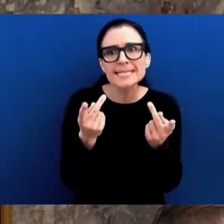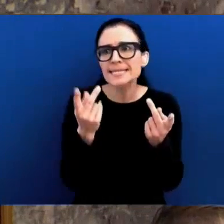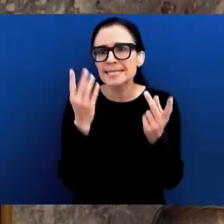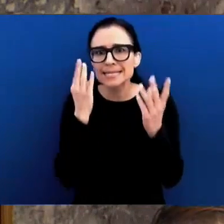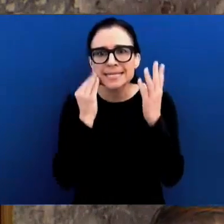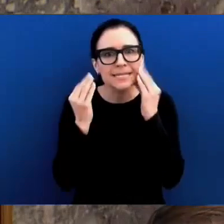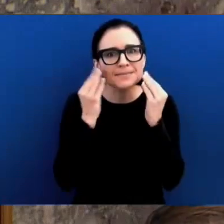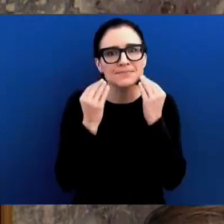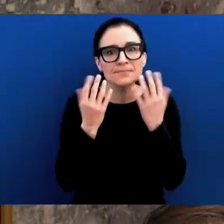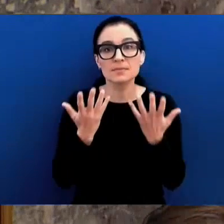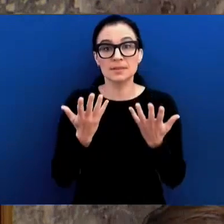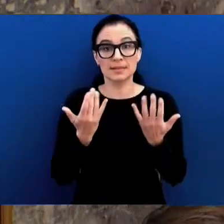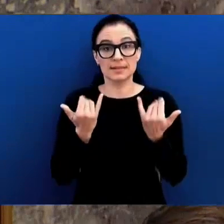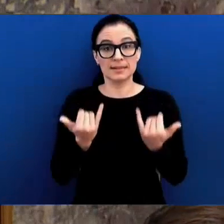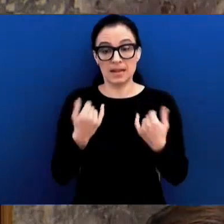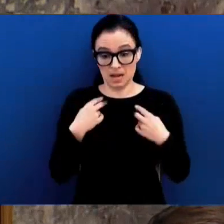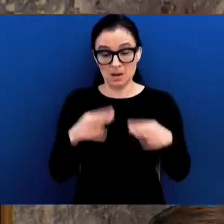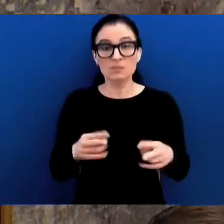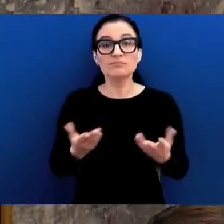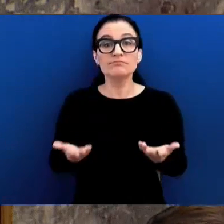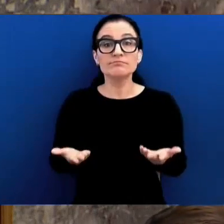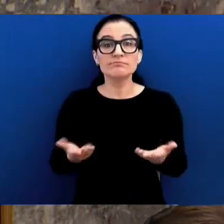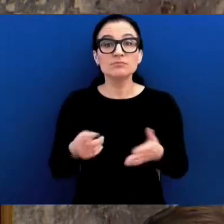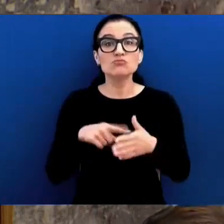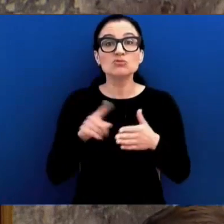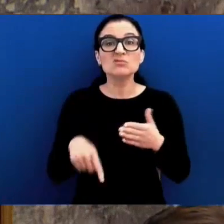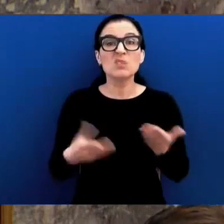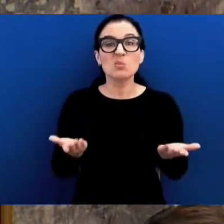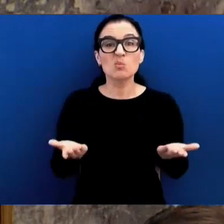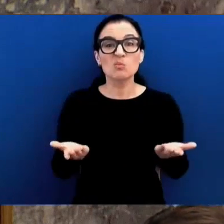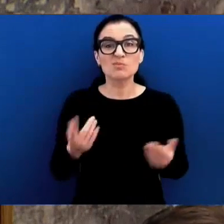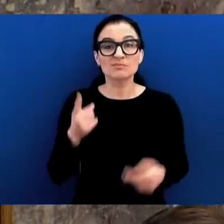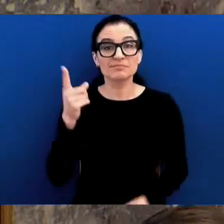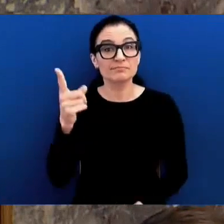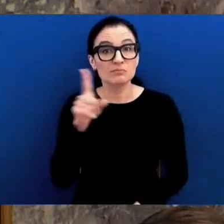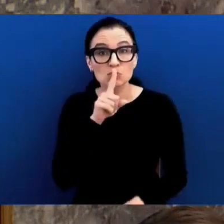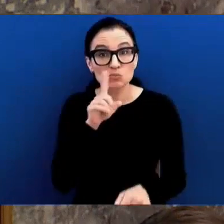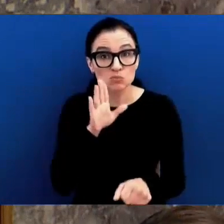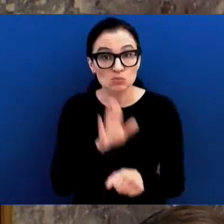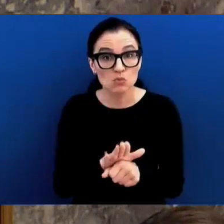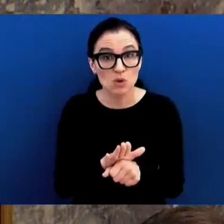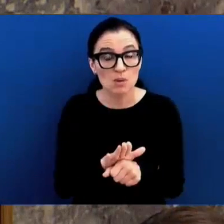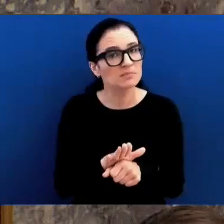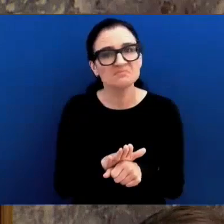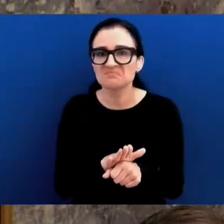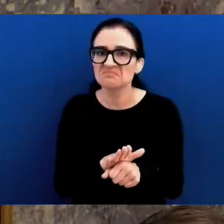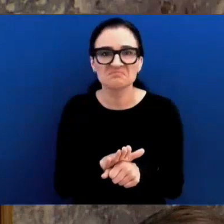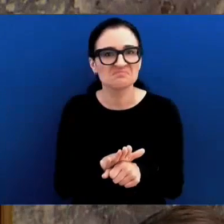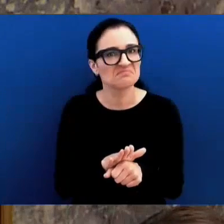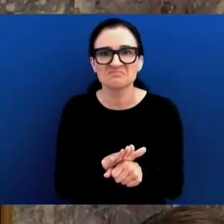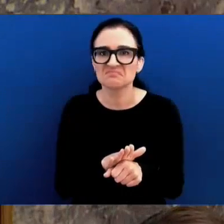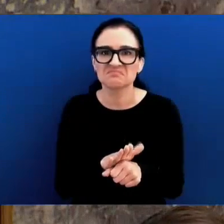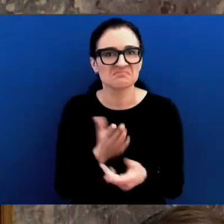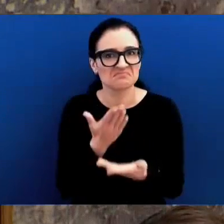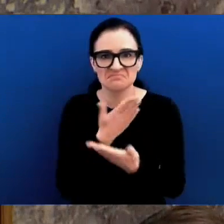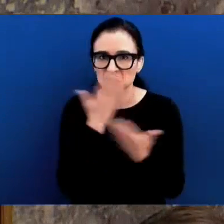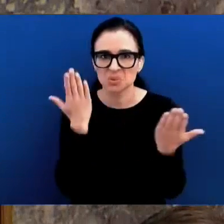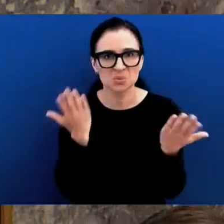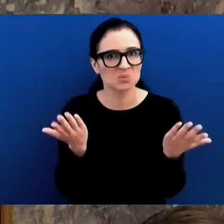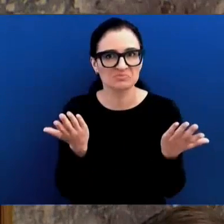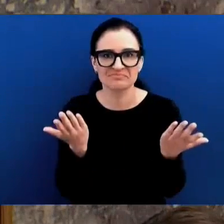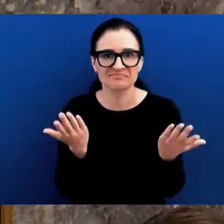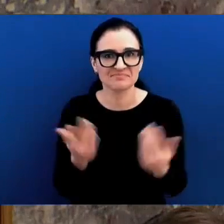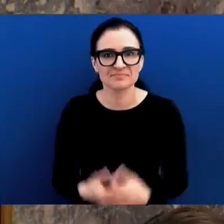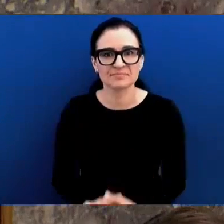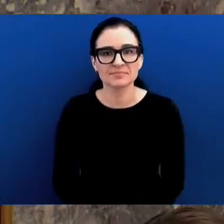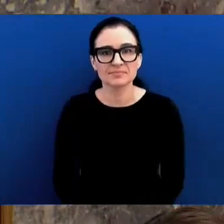that those promises are nothing more than empty words as we face the highest grocery prices in all of Canada.